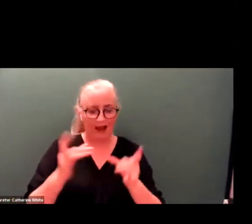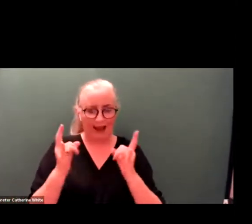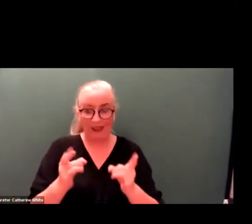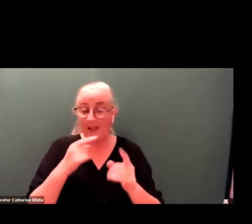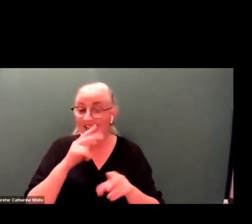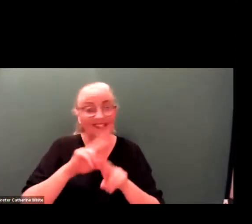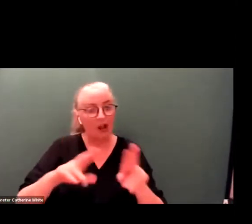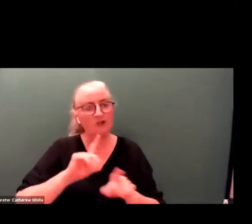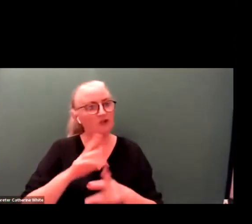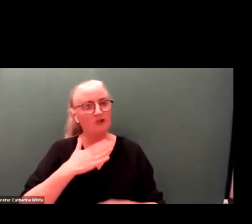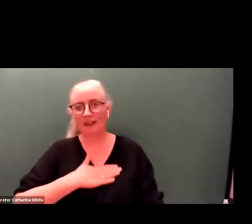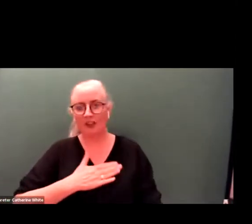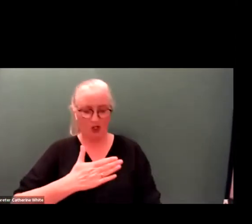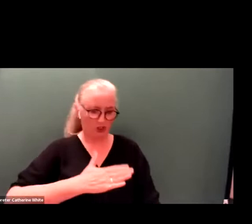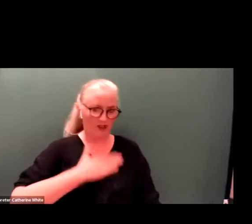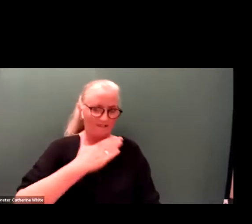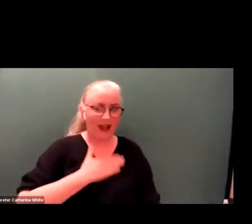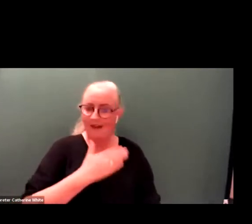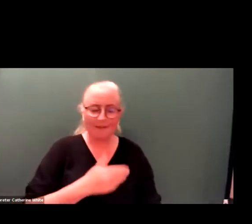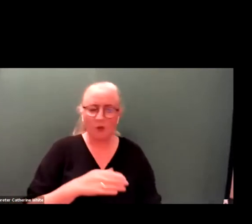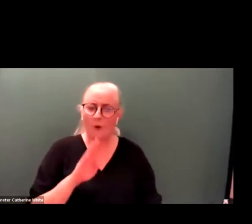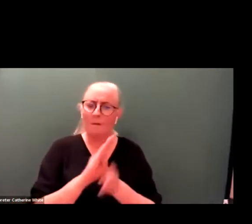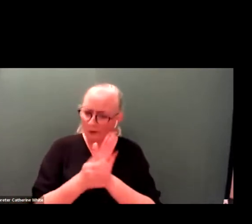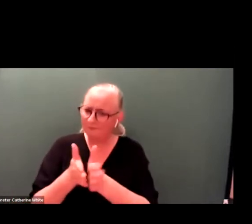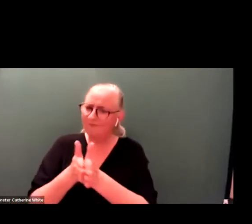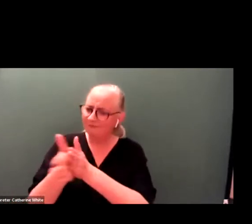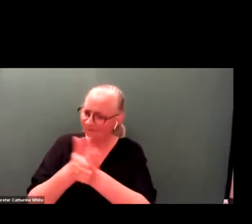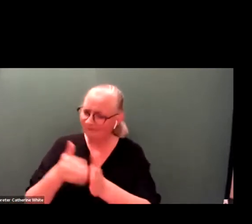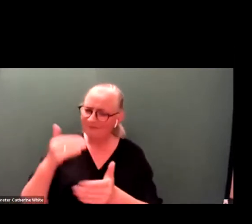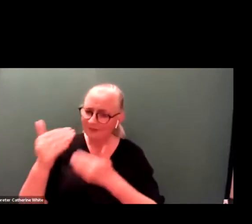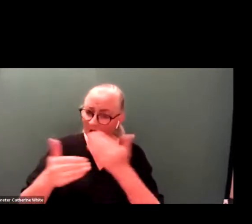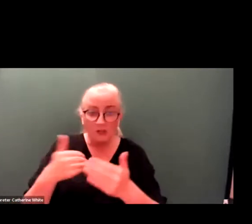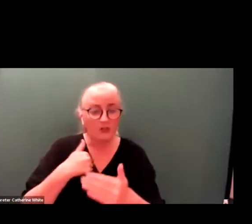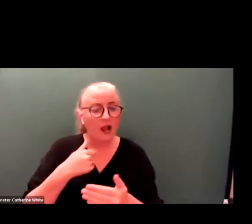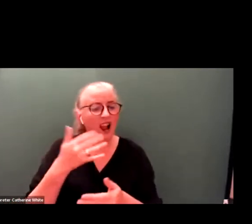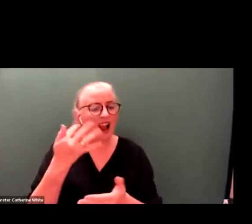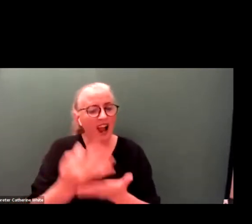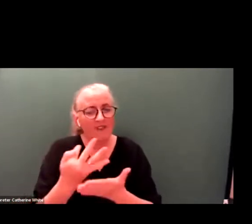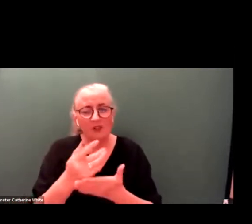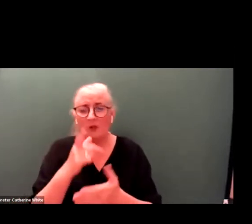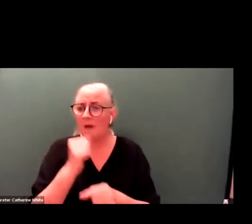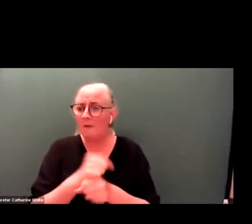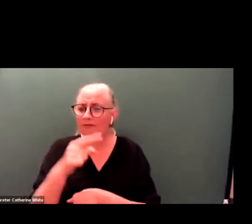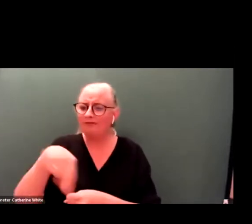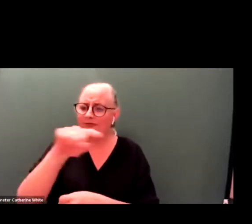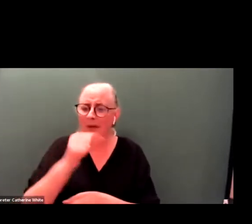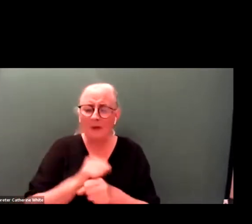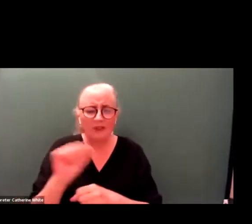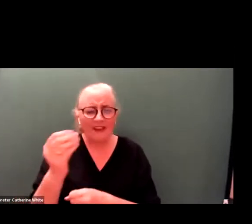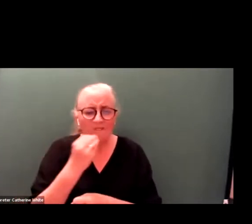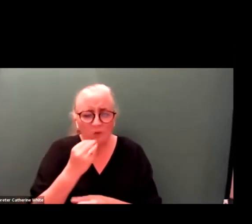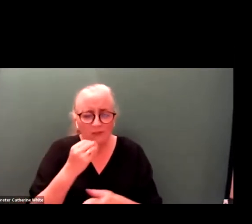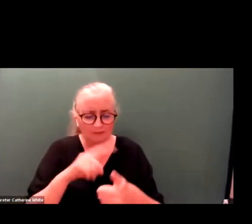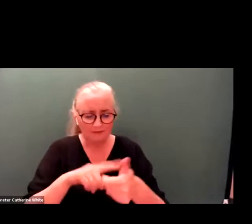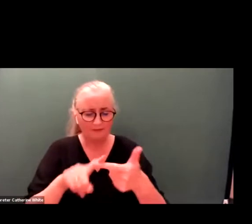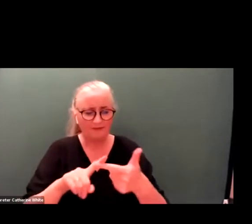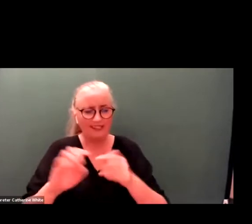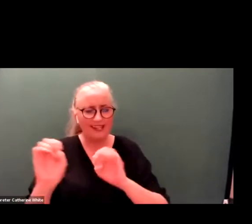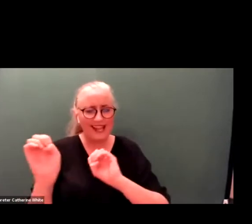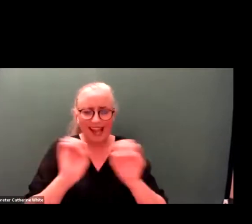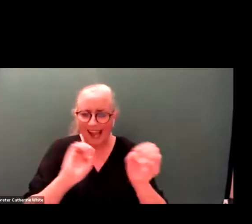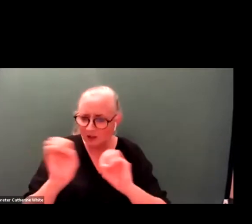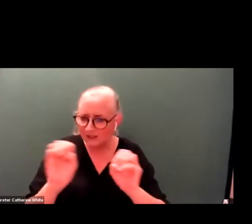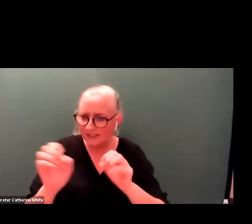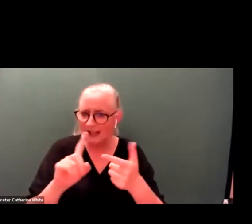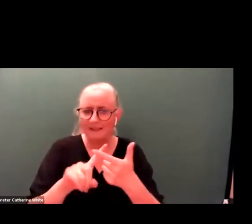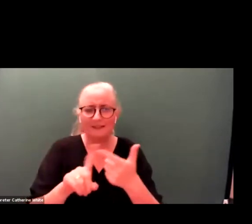survive, it's a time to thrive. I always chat to women about their diet, frequency and type of exercise leaning towards weight-bearing exercise,